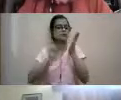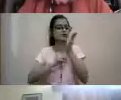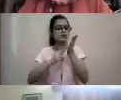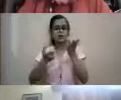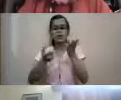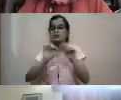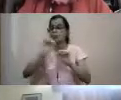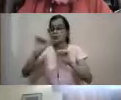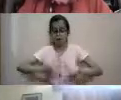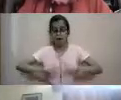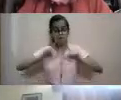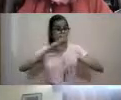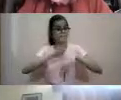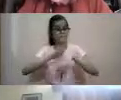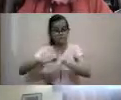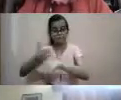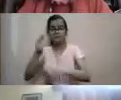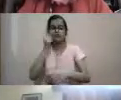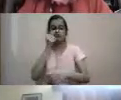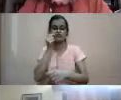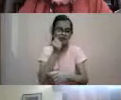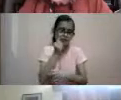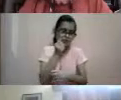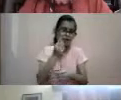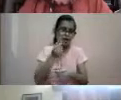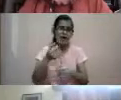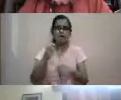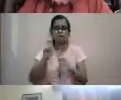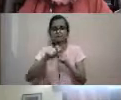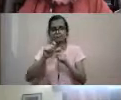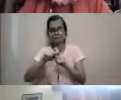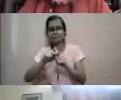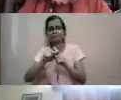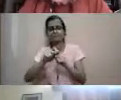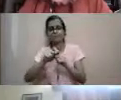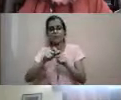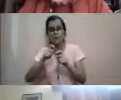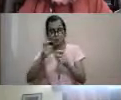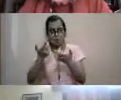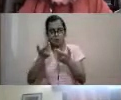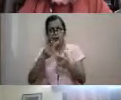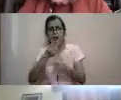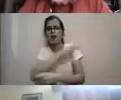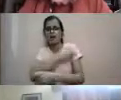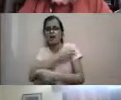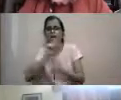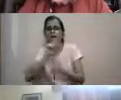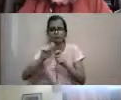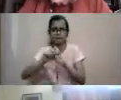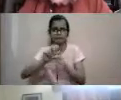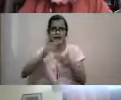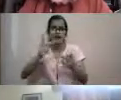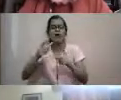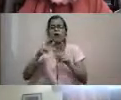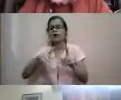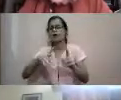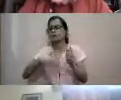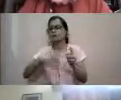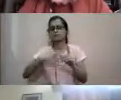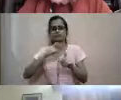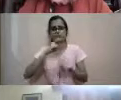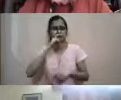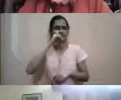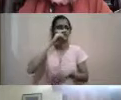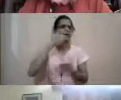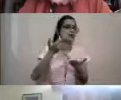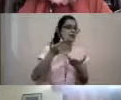experience, gender, labor work, care work, and above all, I think the notion of dignity, the notion of